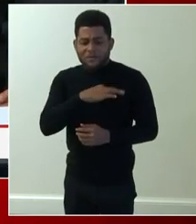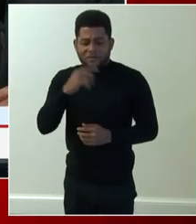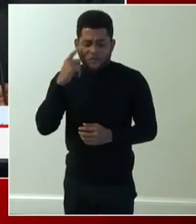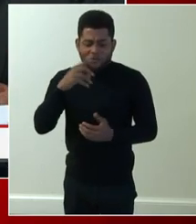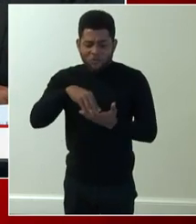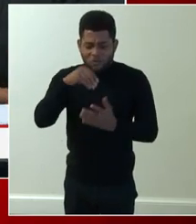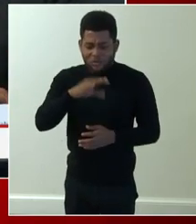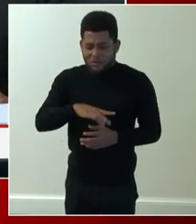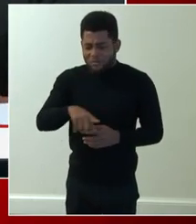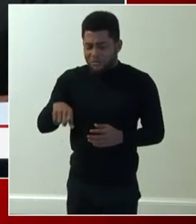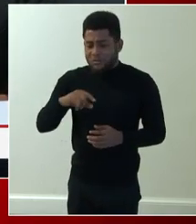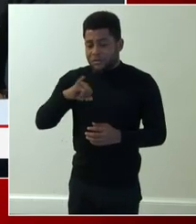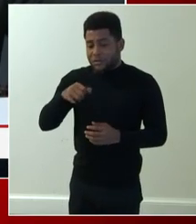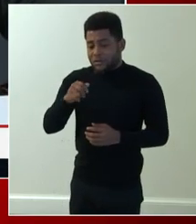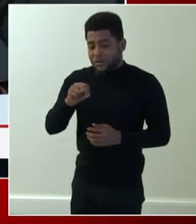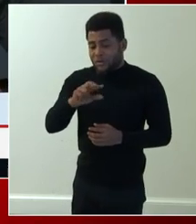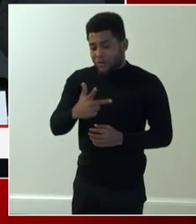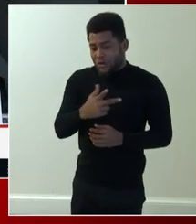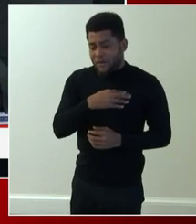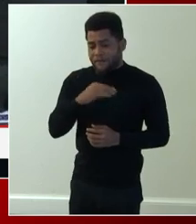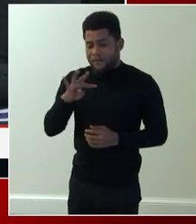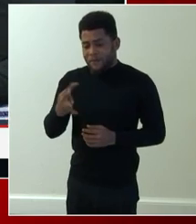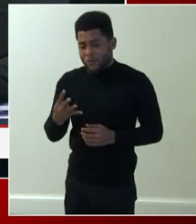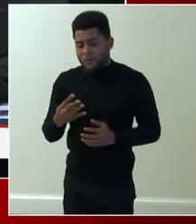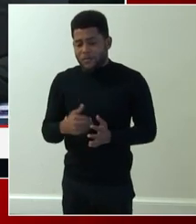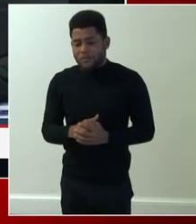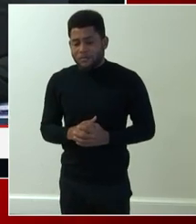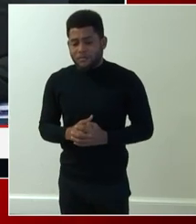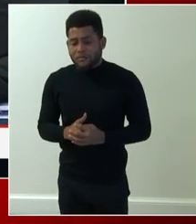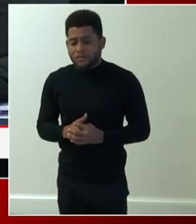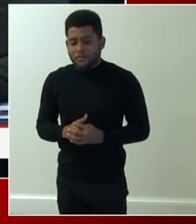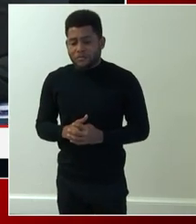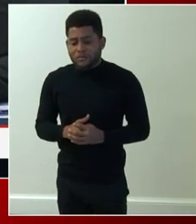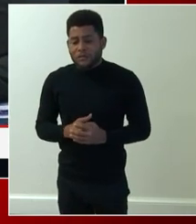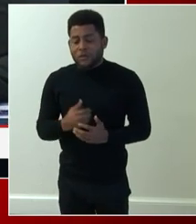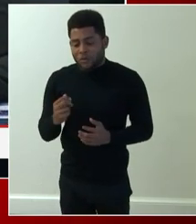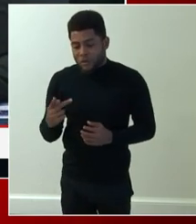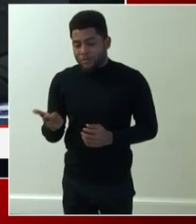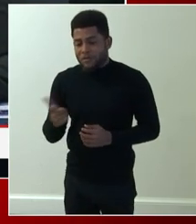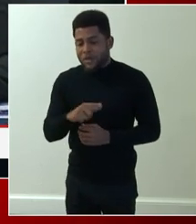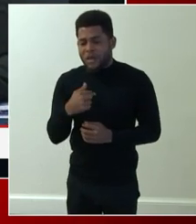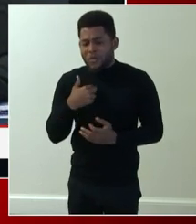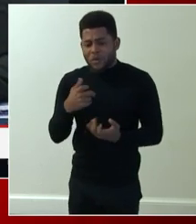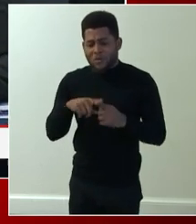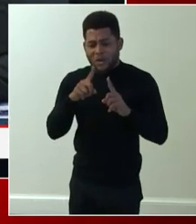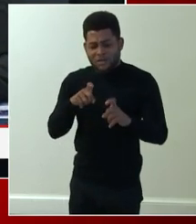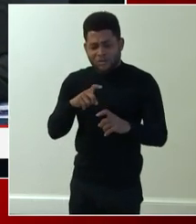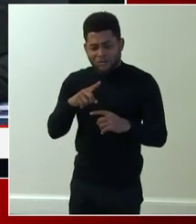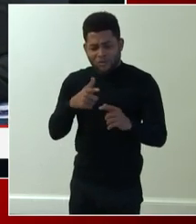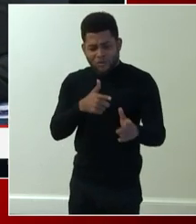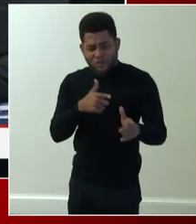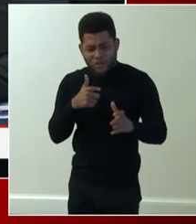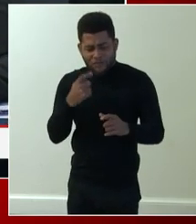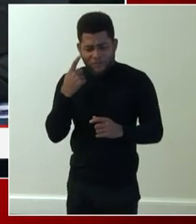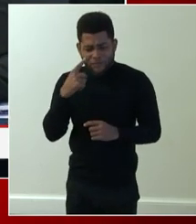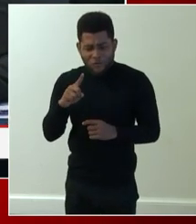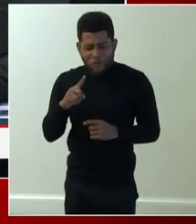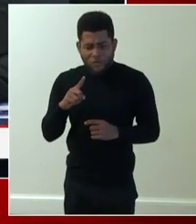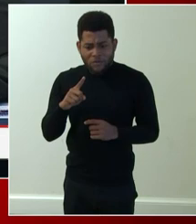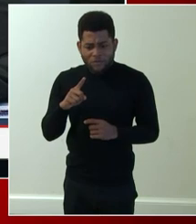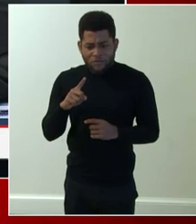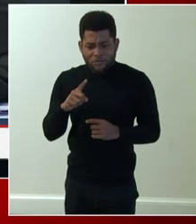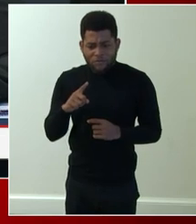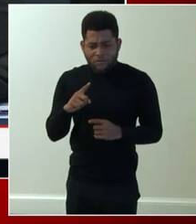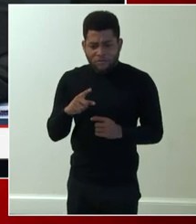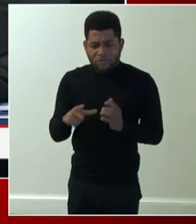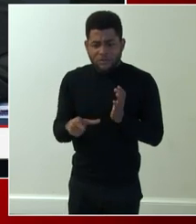4th. Okay. And I wanted to ask quickly for Kevin Donahue, how will